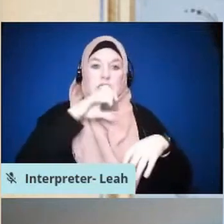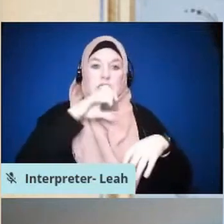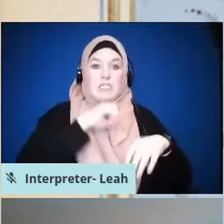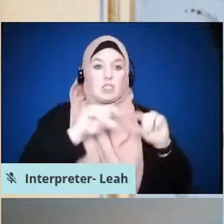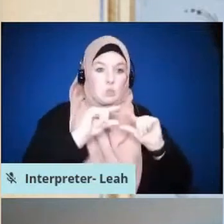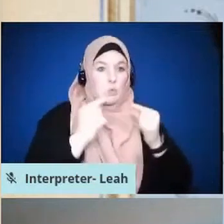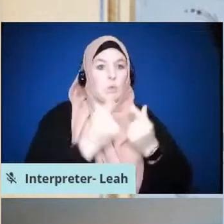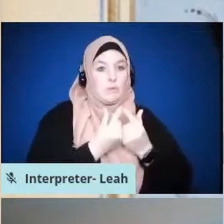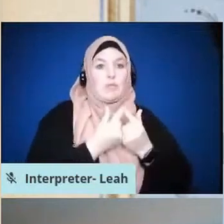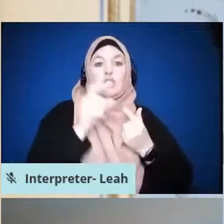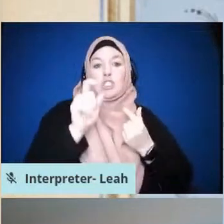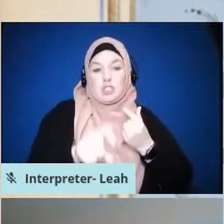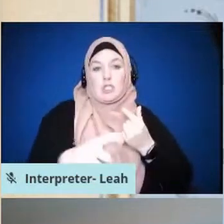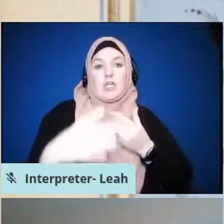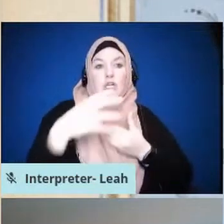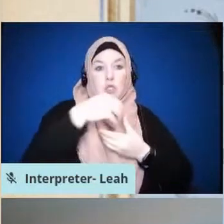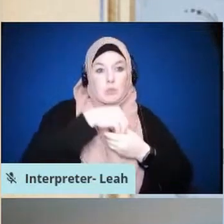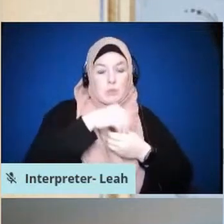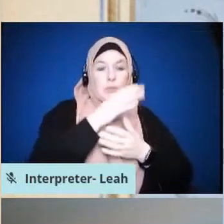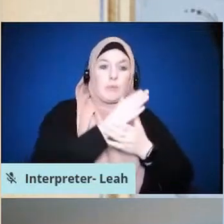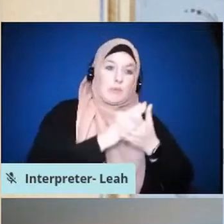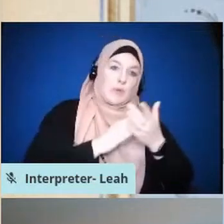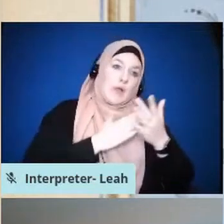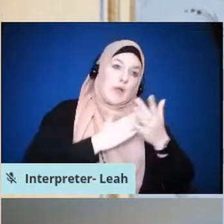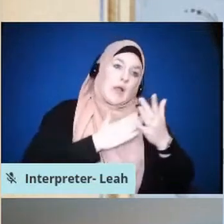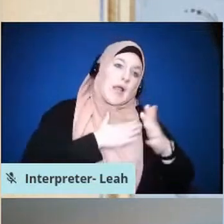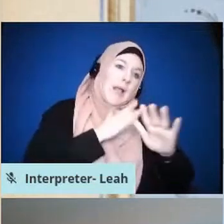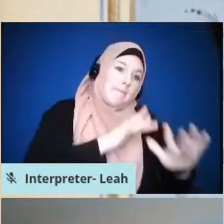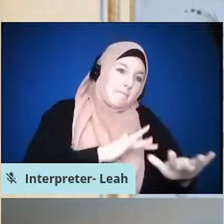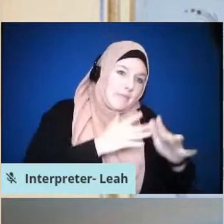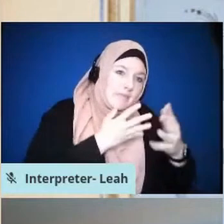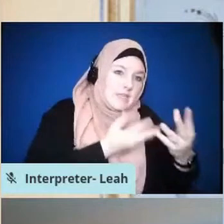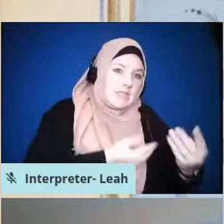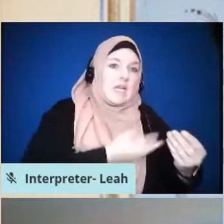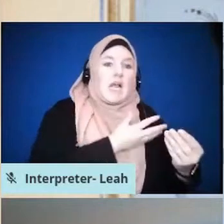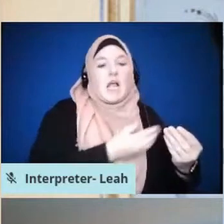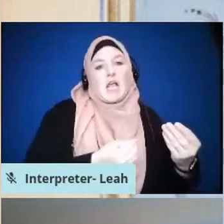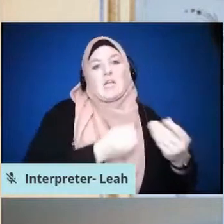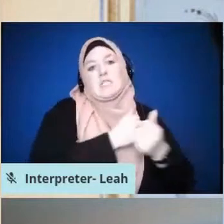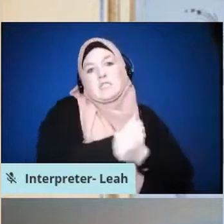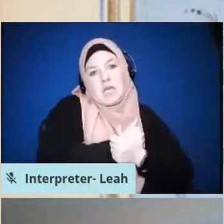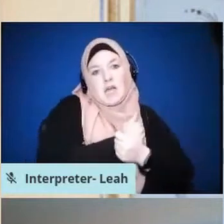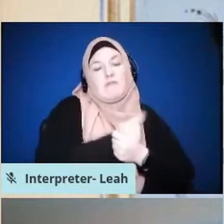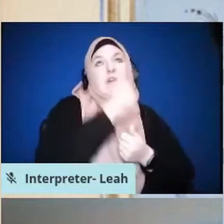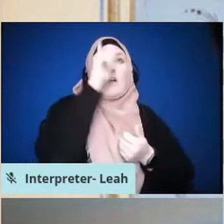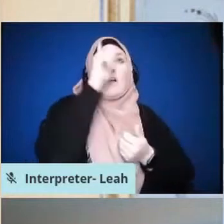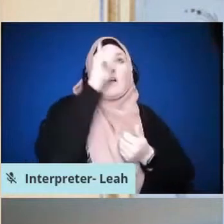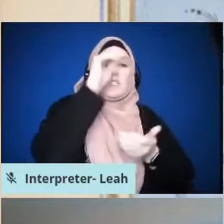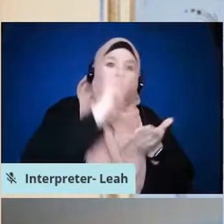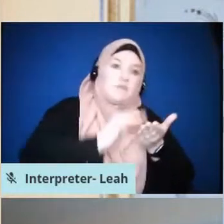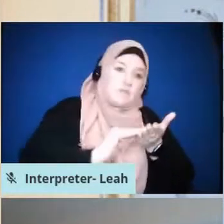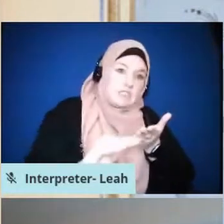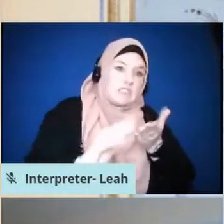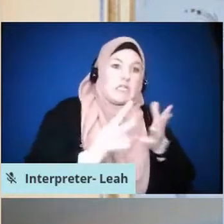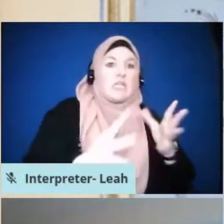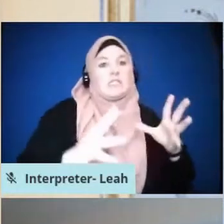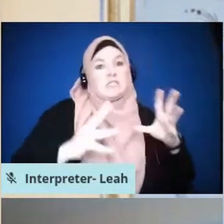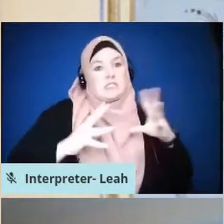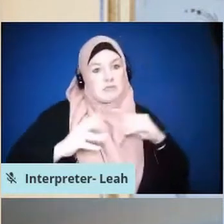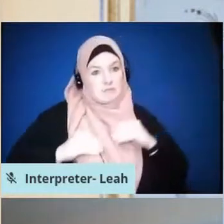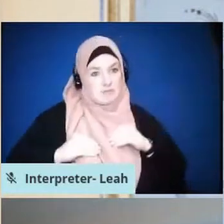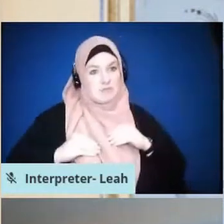group should include elements of empathy and conditional love, God's forgiveness and acceptance